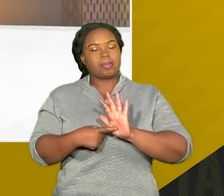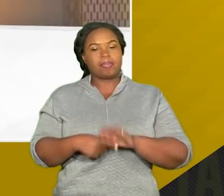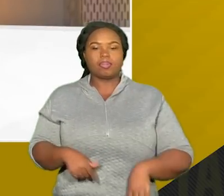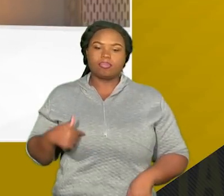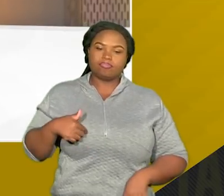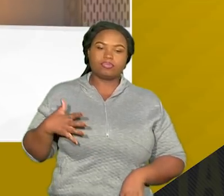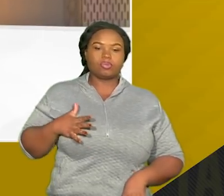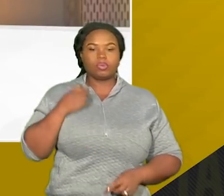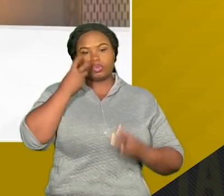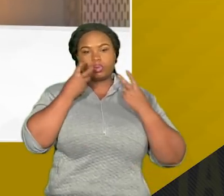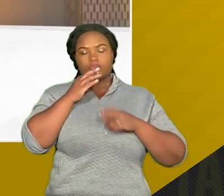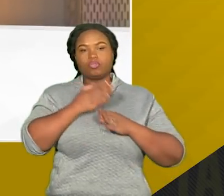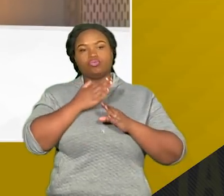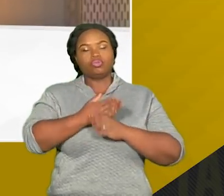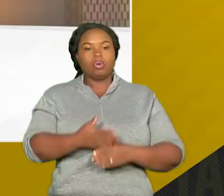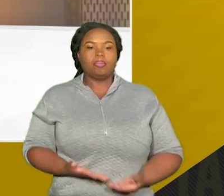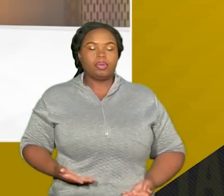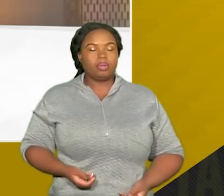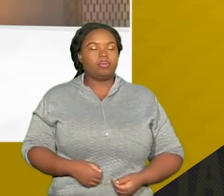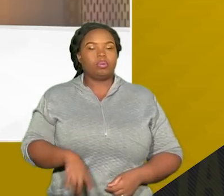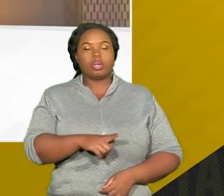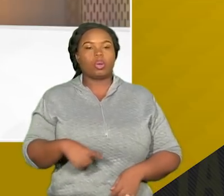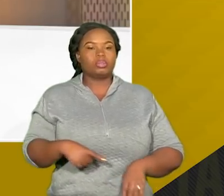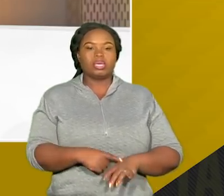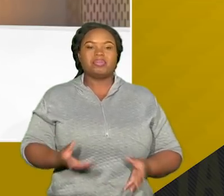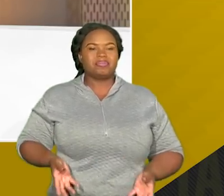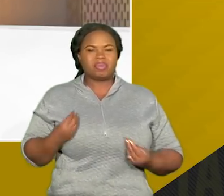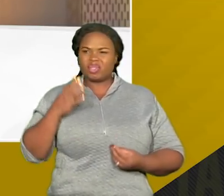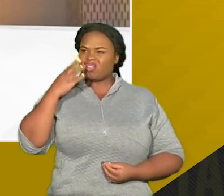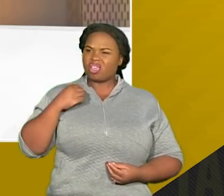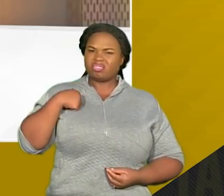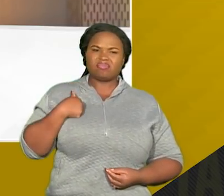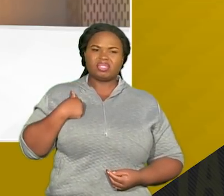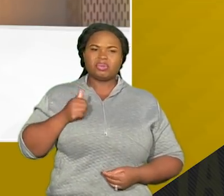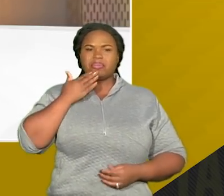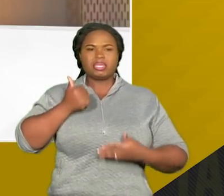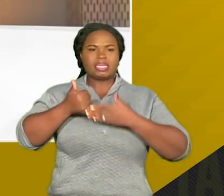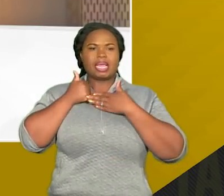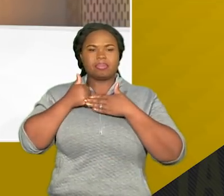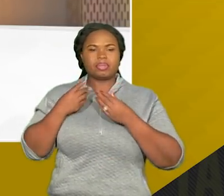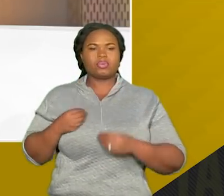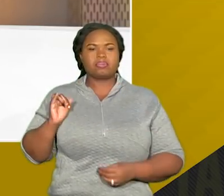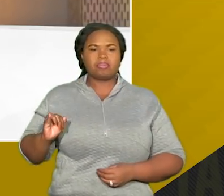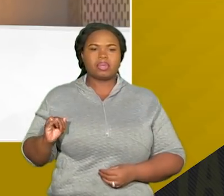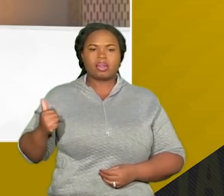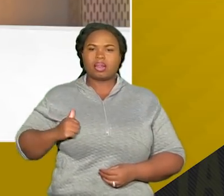you're looking for a job and you've been unlucky for the longest time, and you come to me and you ask me, Gogo, can you help me with my bad luck?